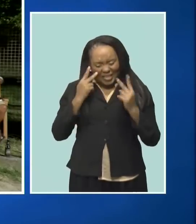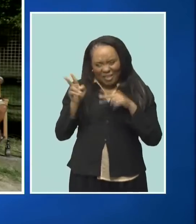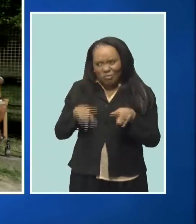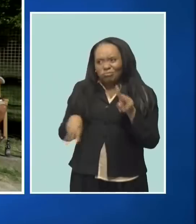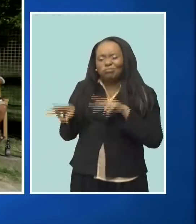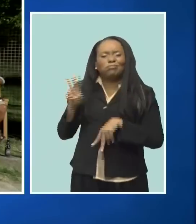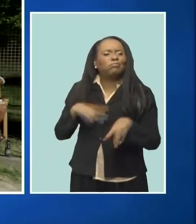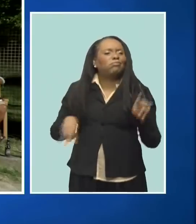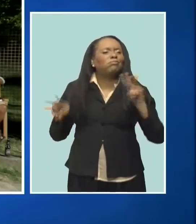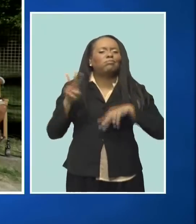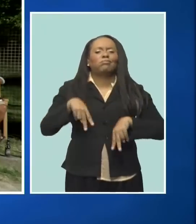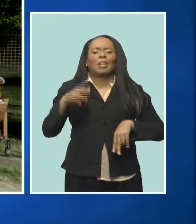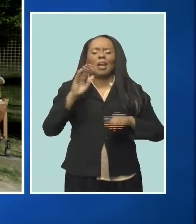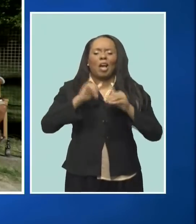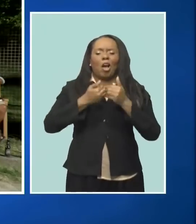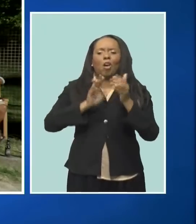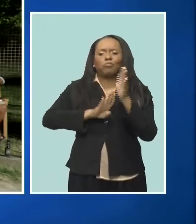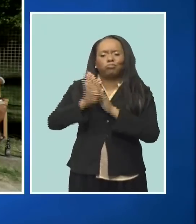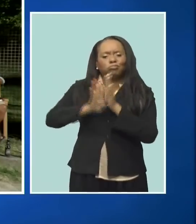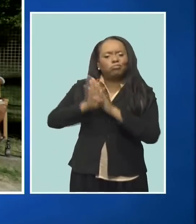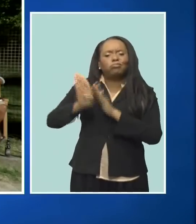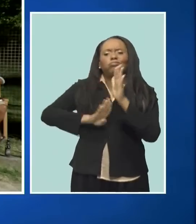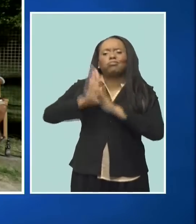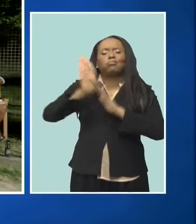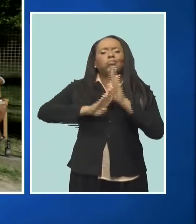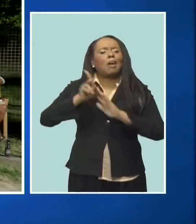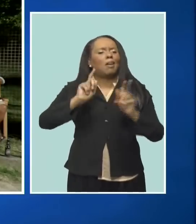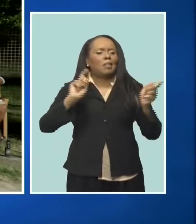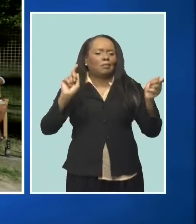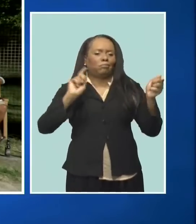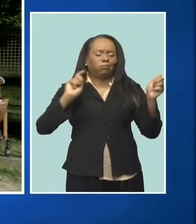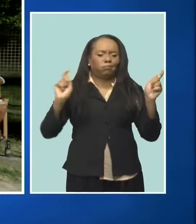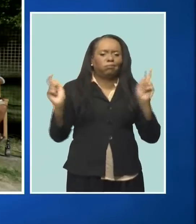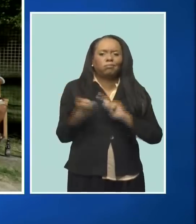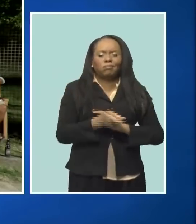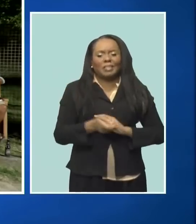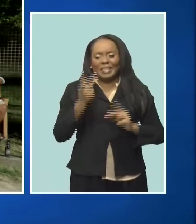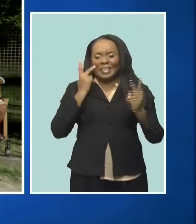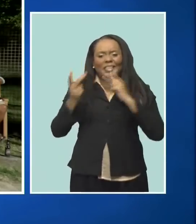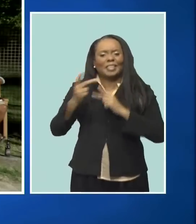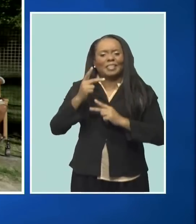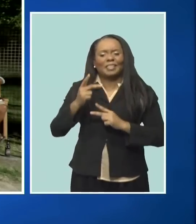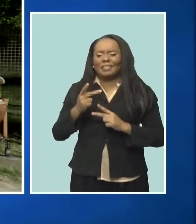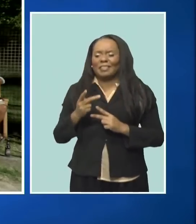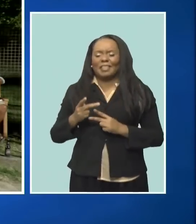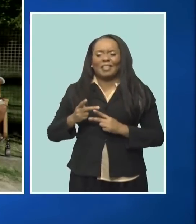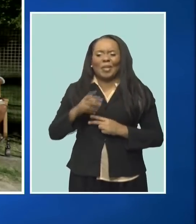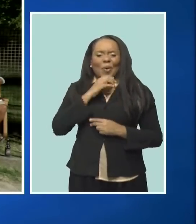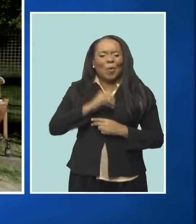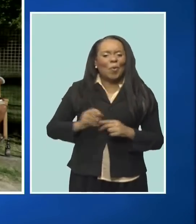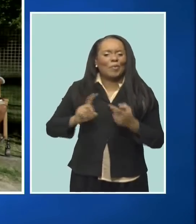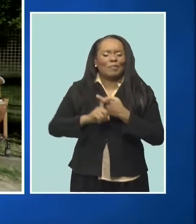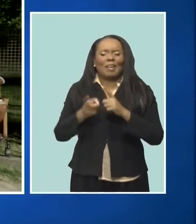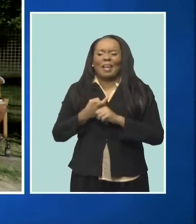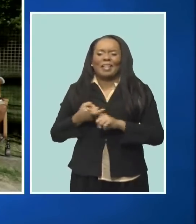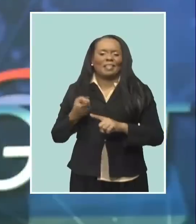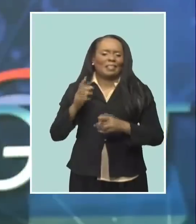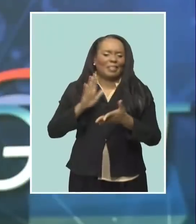happened, how St. Lucie has been transformed and so on, and get to meet old friends, old schoolmates,